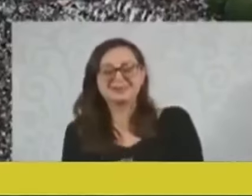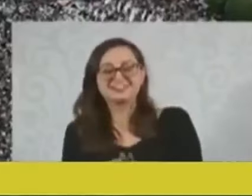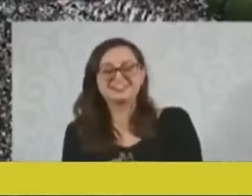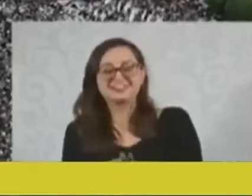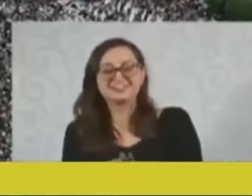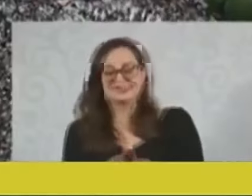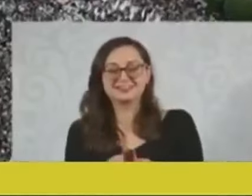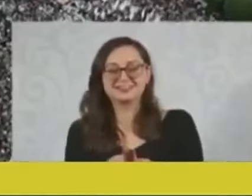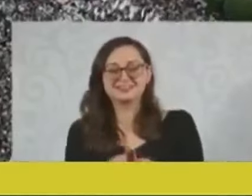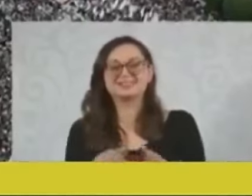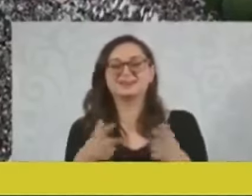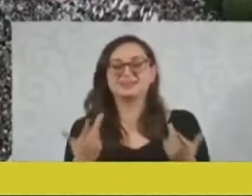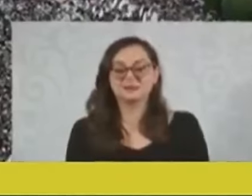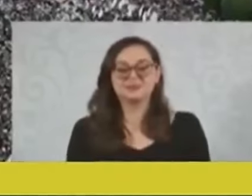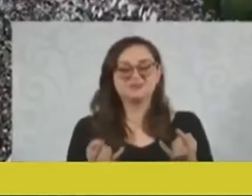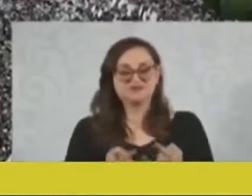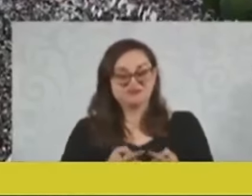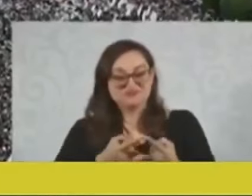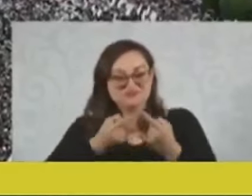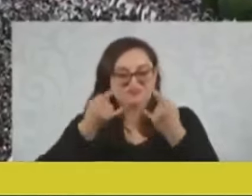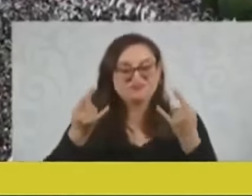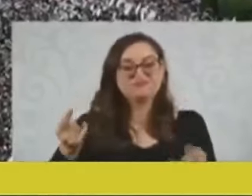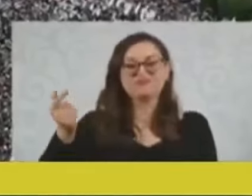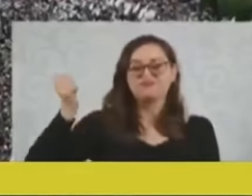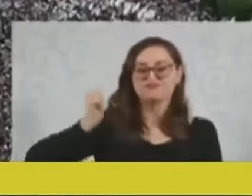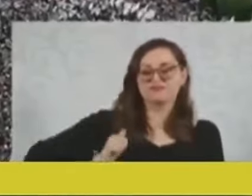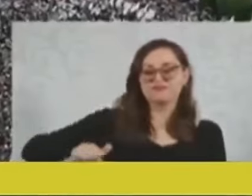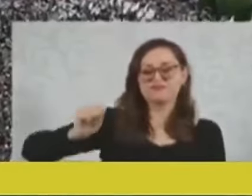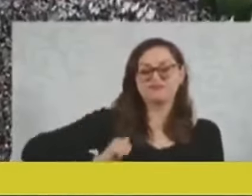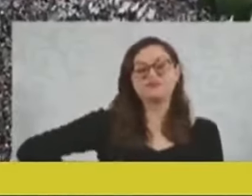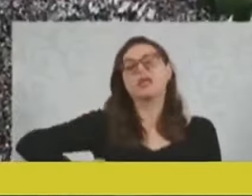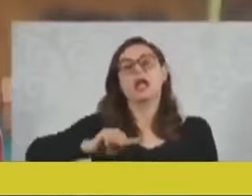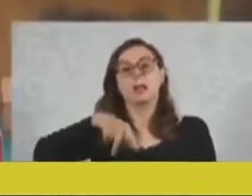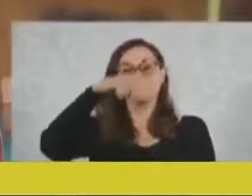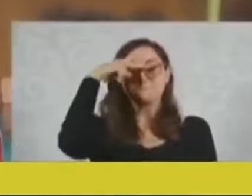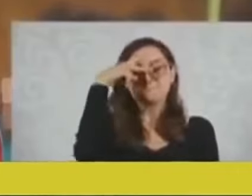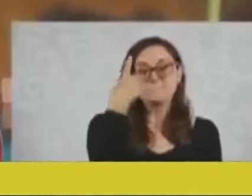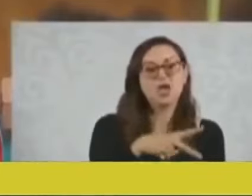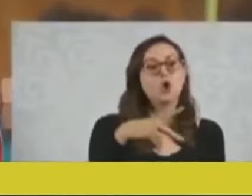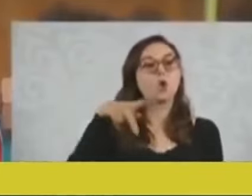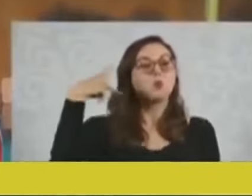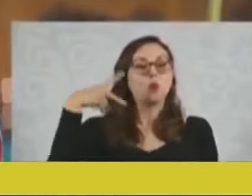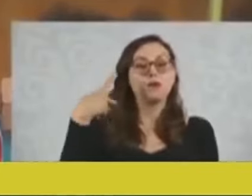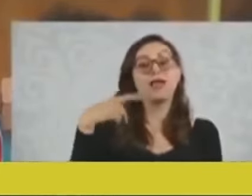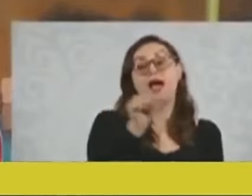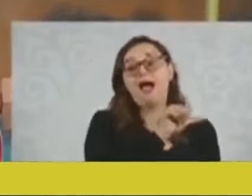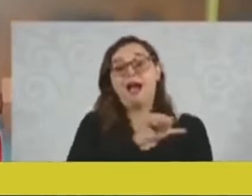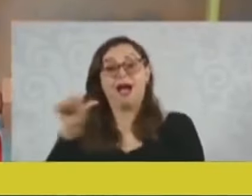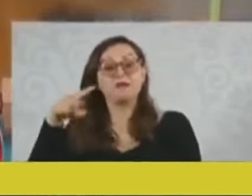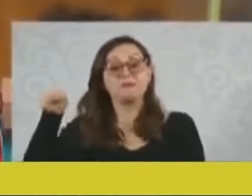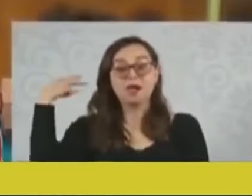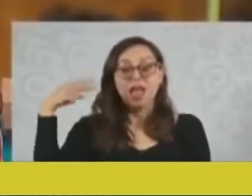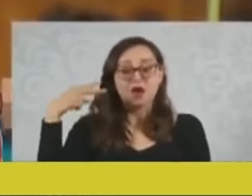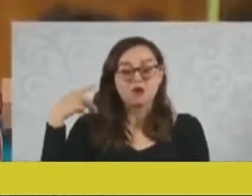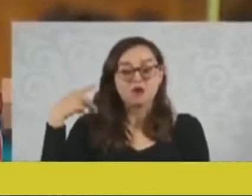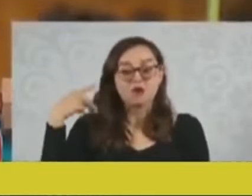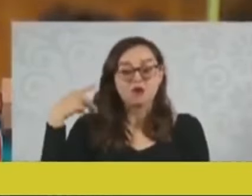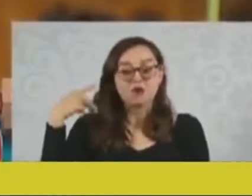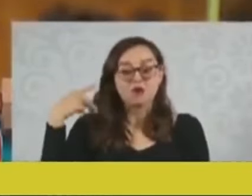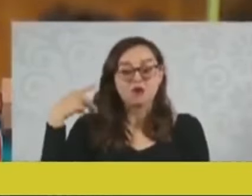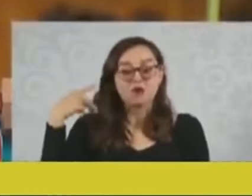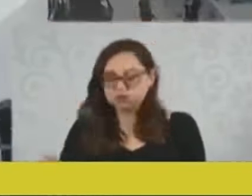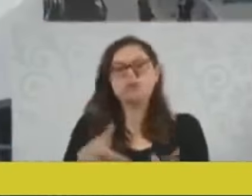We will also recover the historic route Mexico, Puebla, Veracruz of the passenger